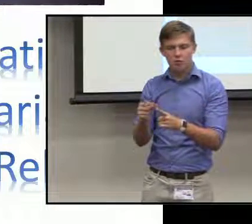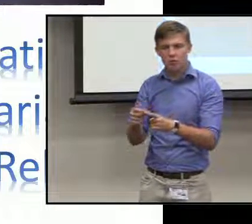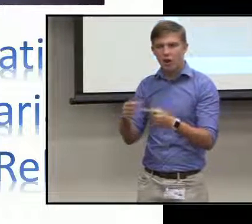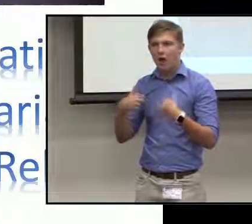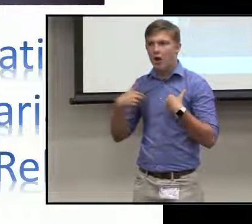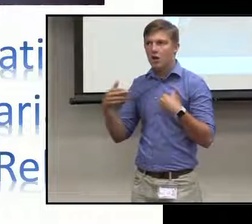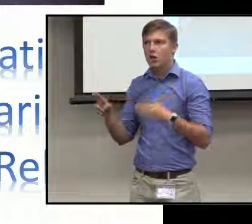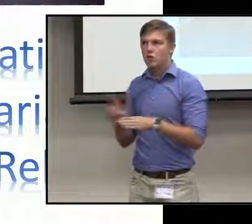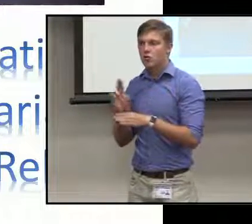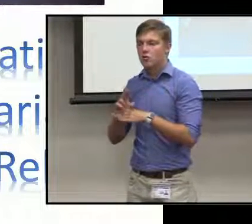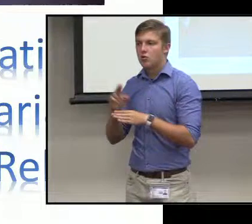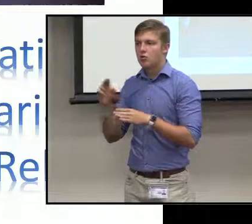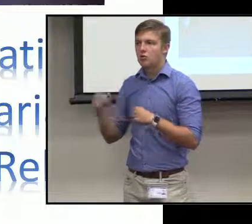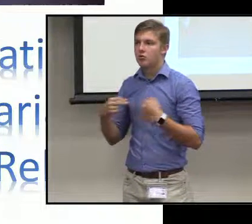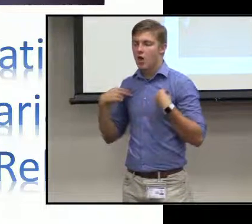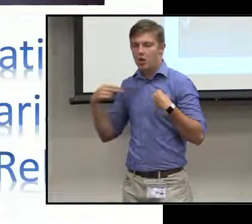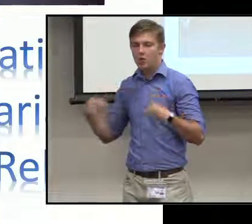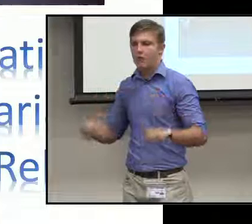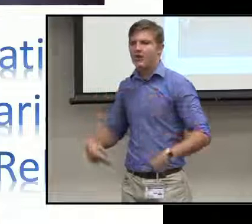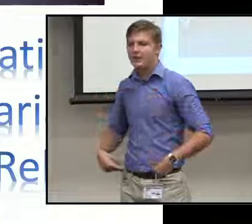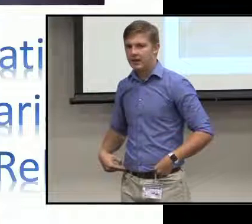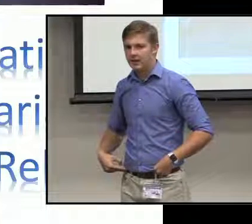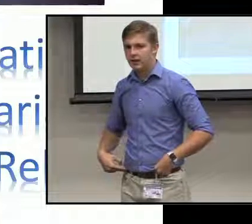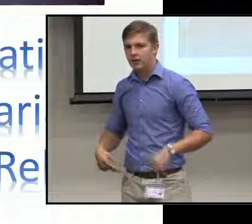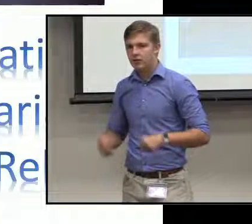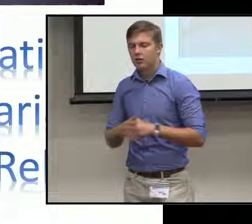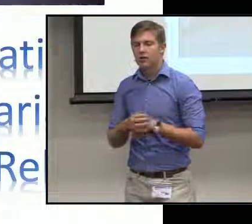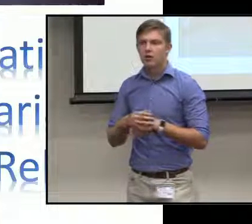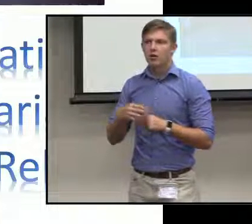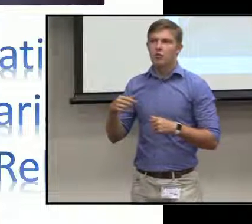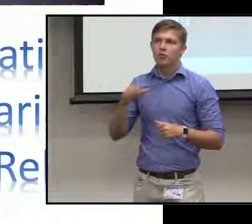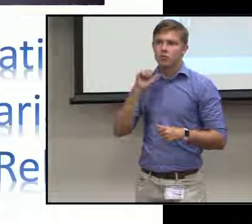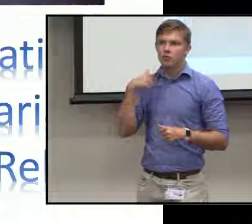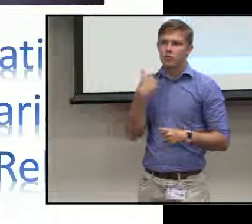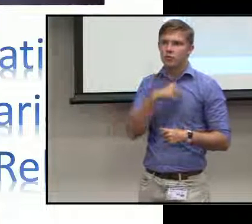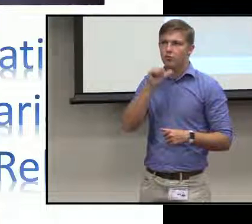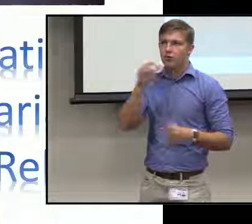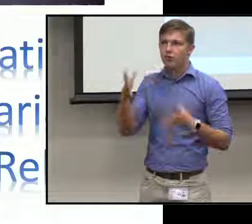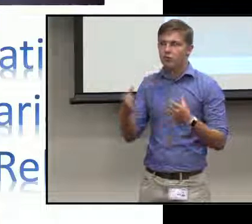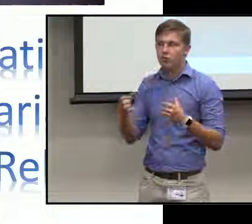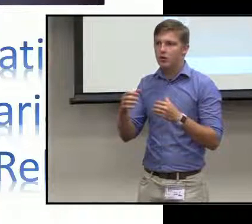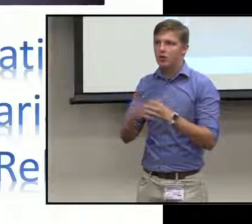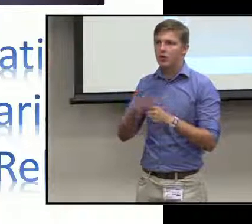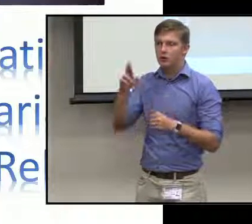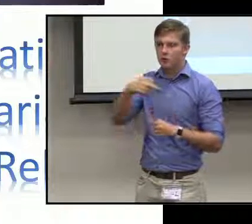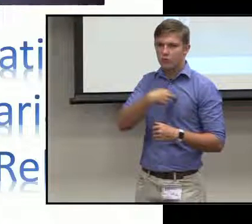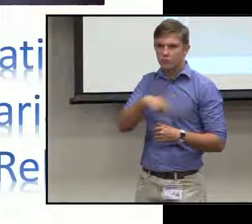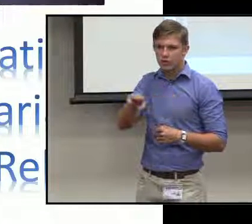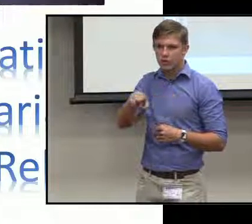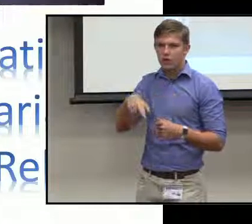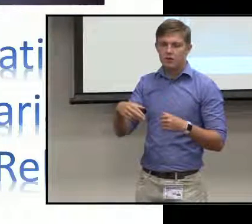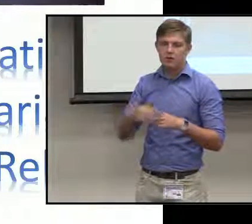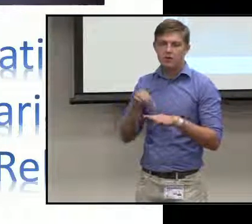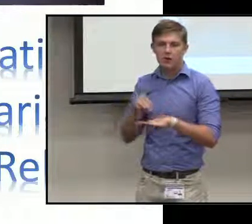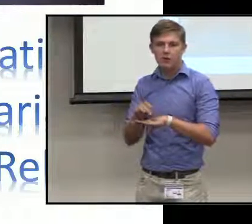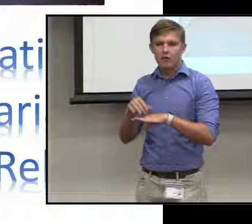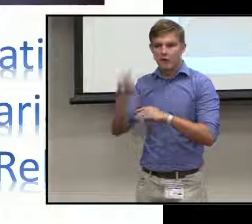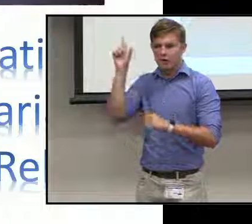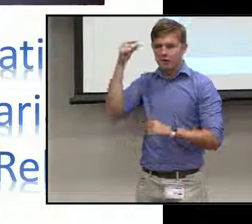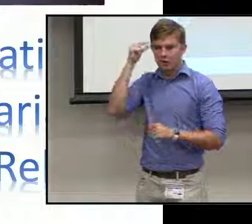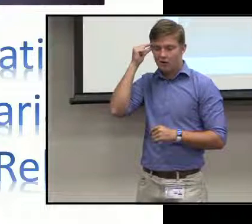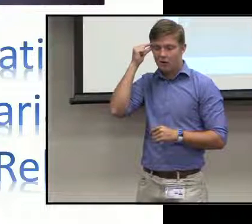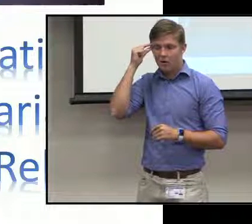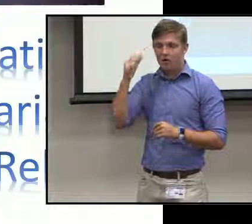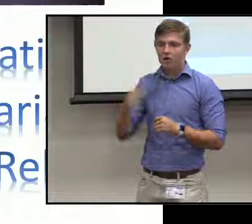do with we don't want religion affecting the government. And I had an email from Chris Miller this past week saying, pray for